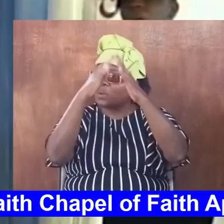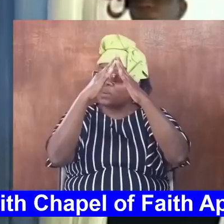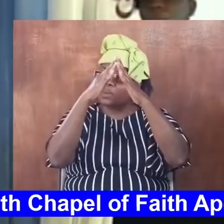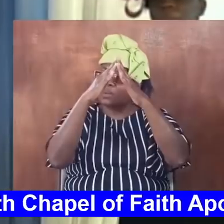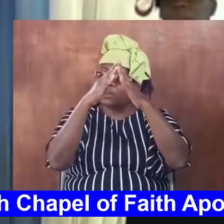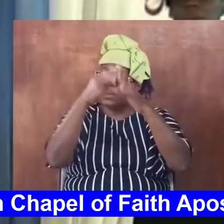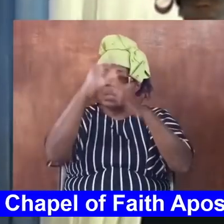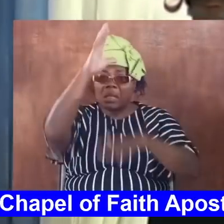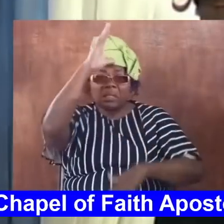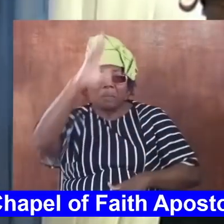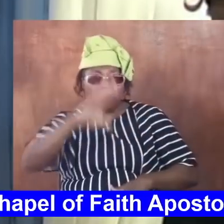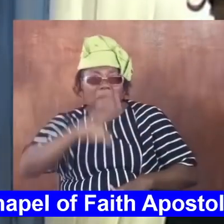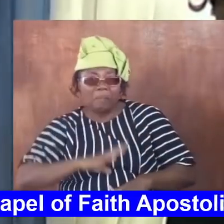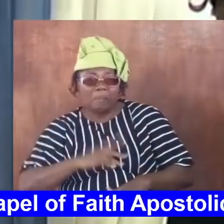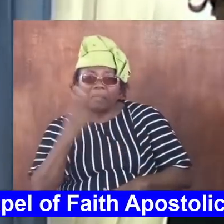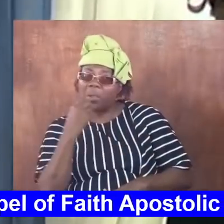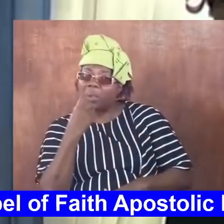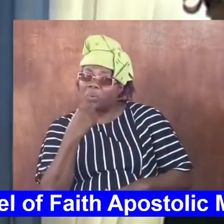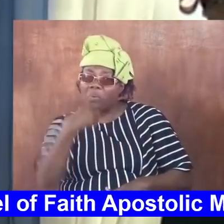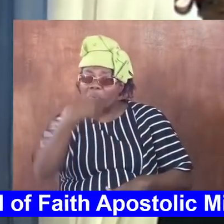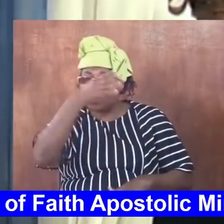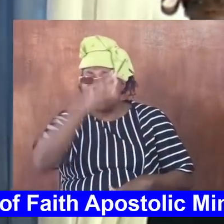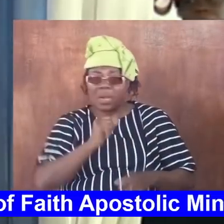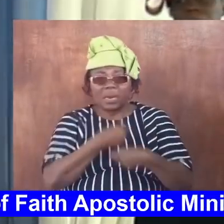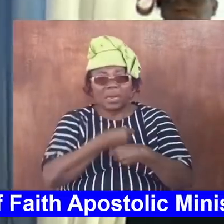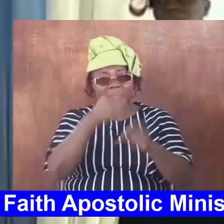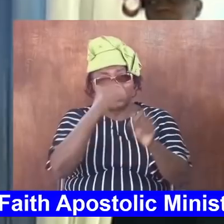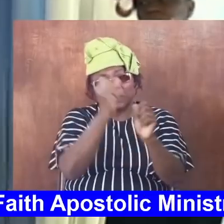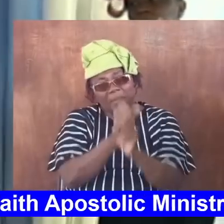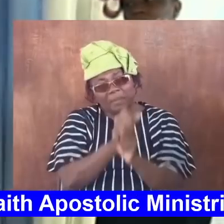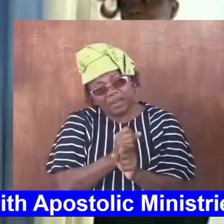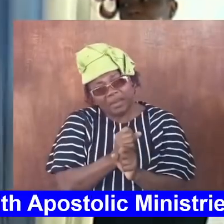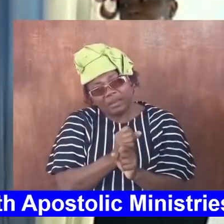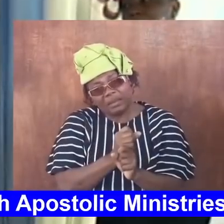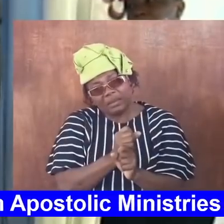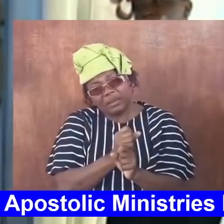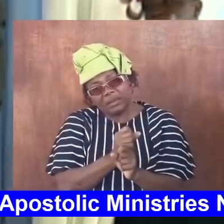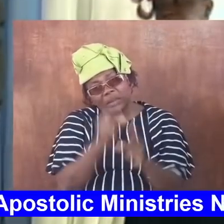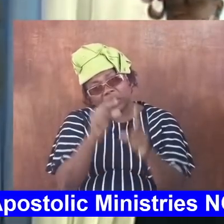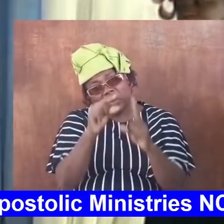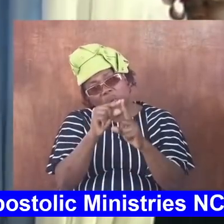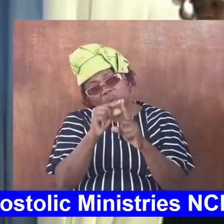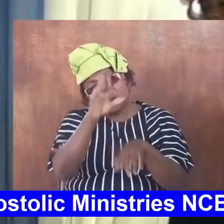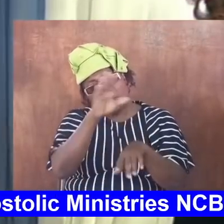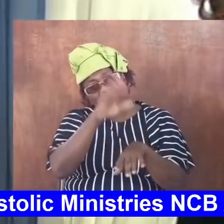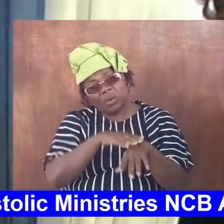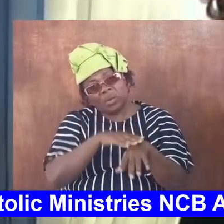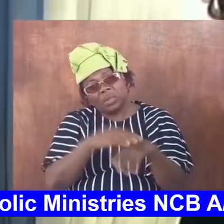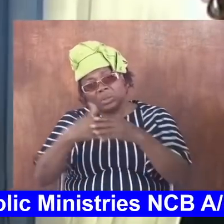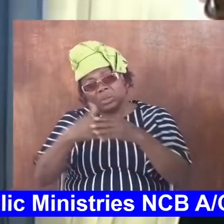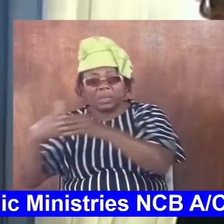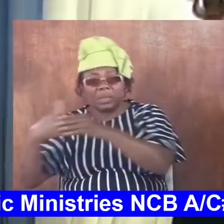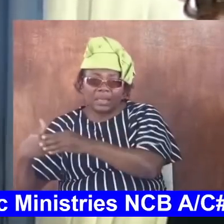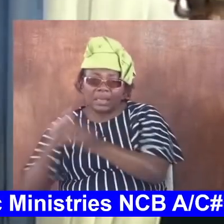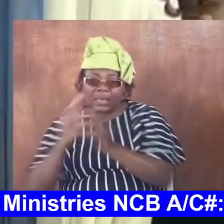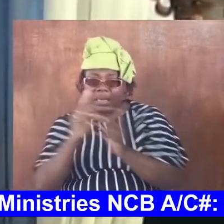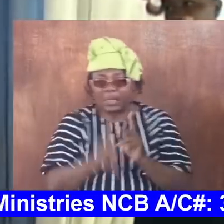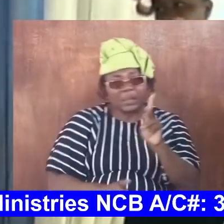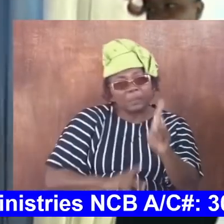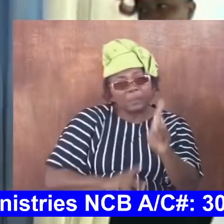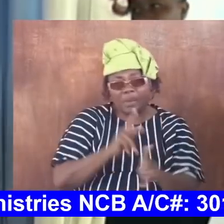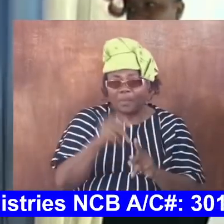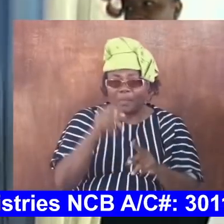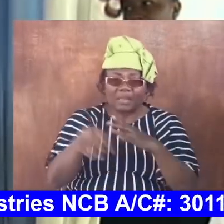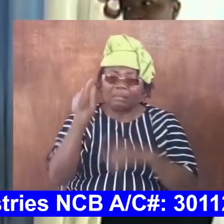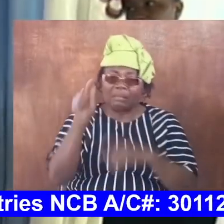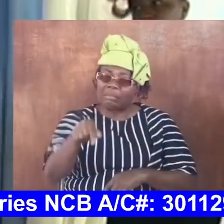the man who God has laid a mantle upon to lead his people in this